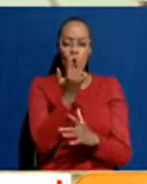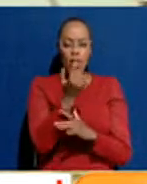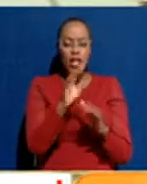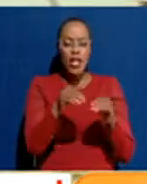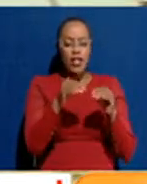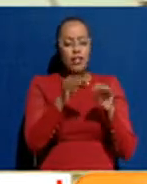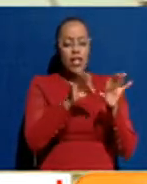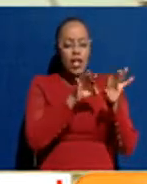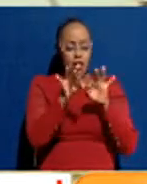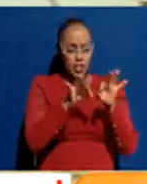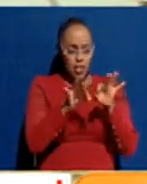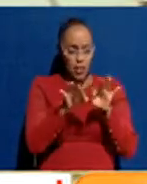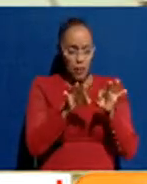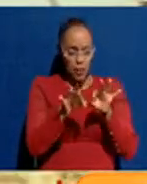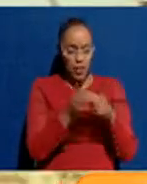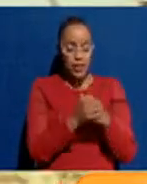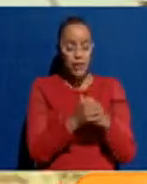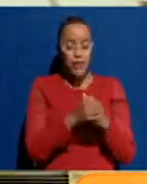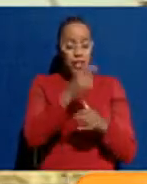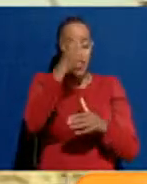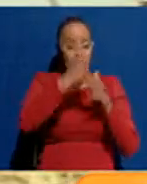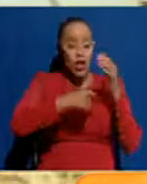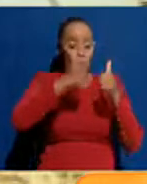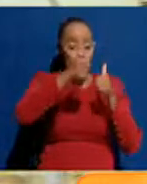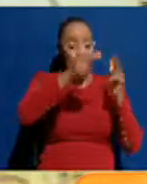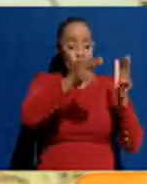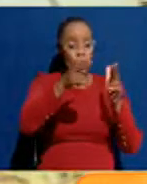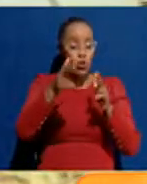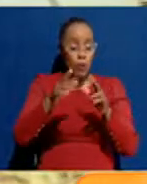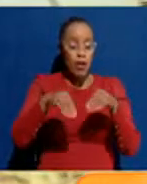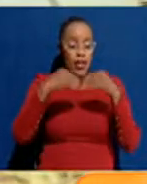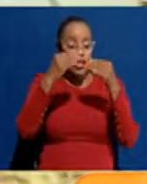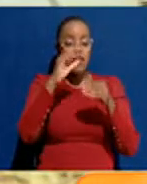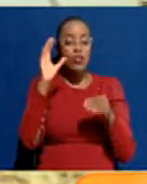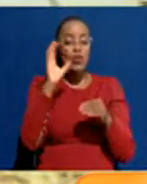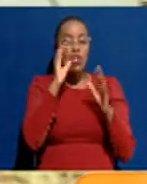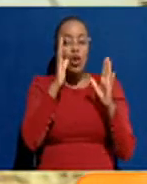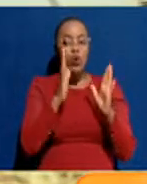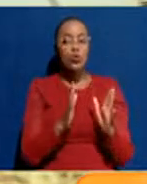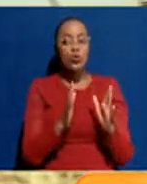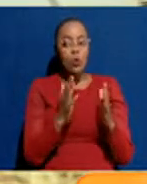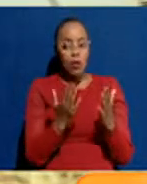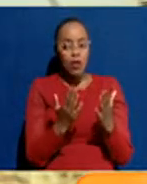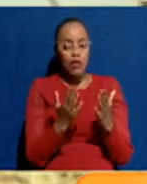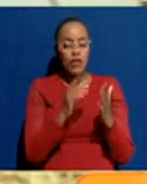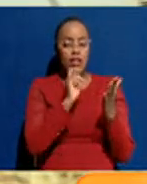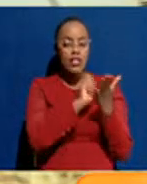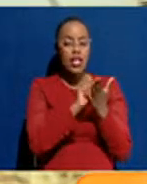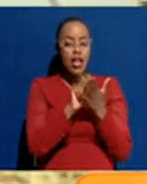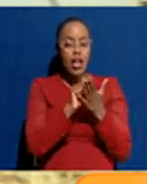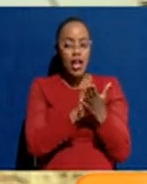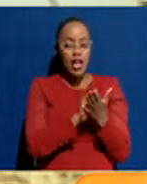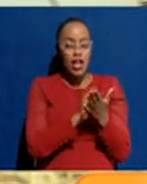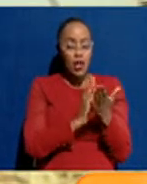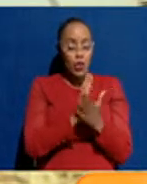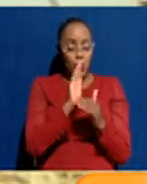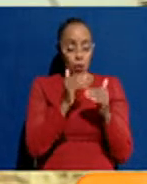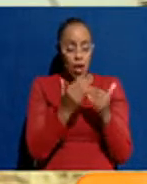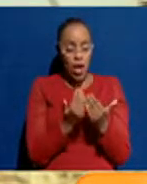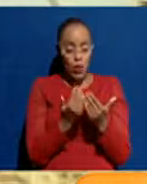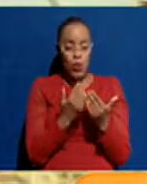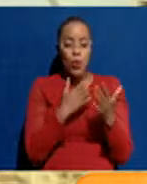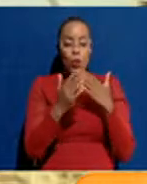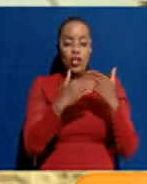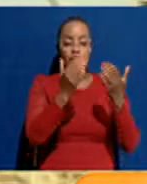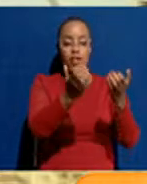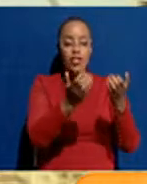an explanation. The cost that is normally passed to the consumer is calculated by virtue of what is